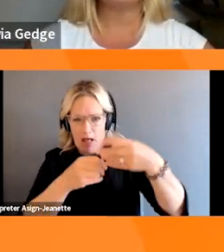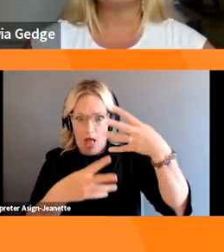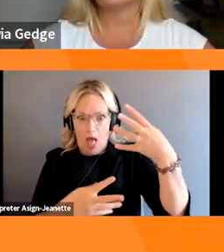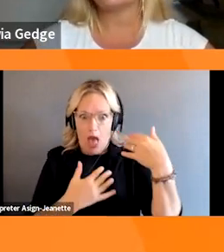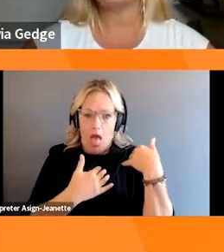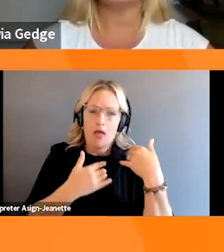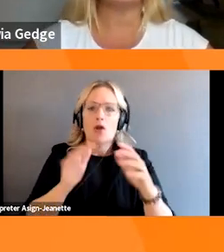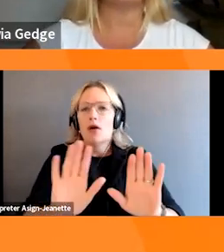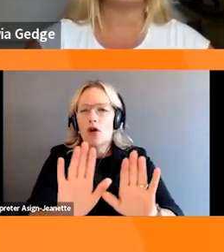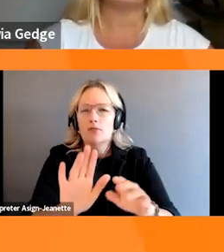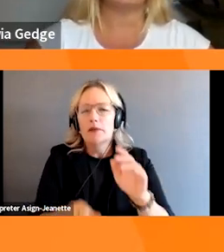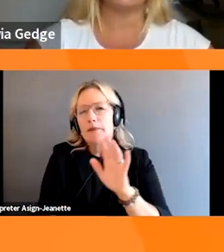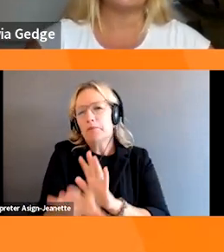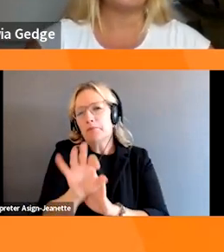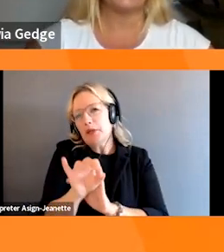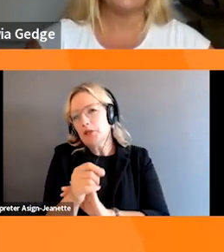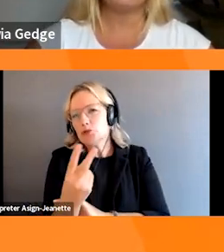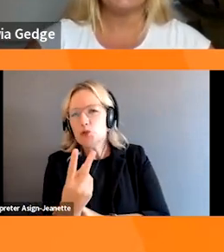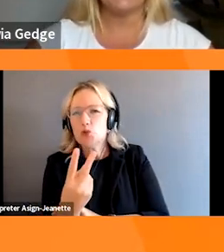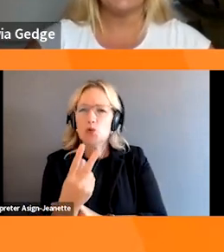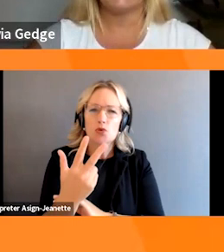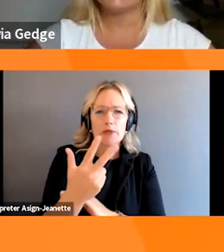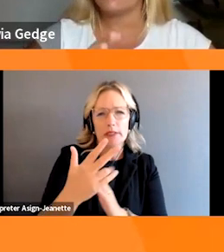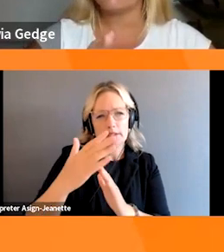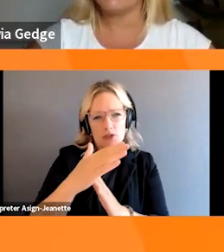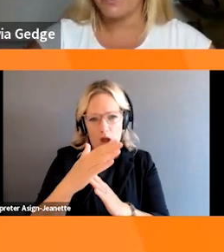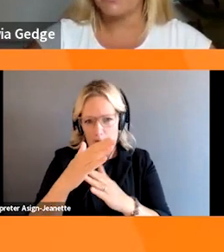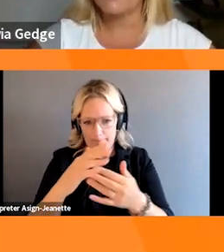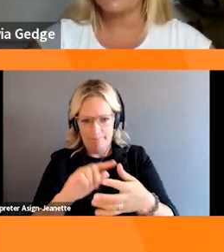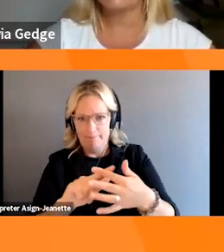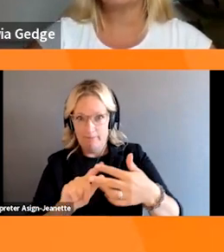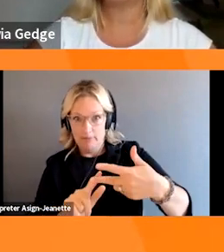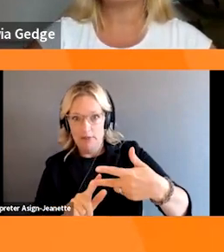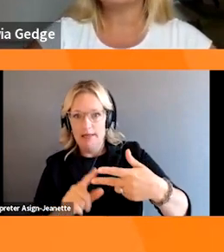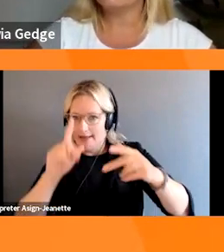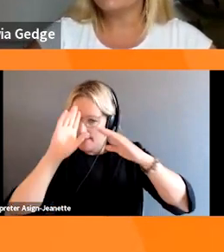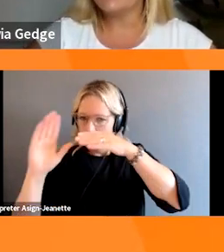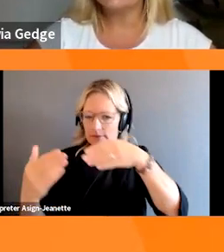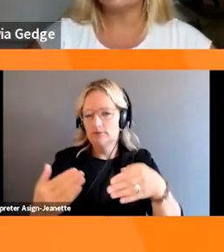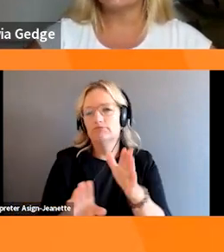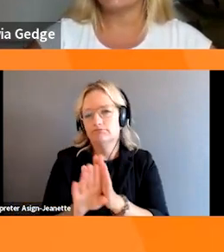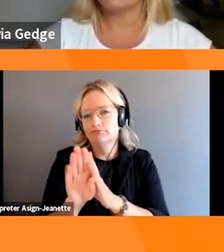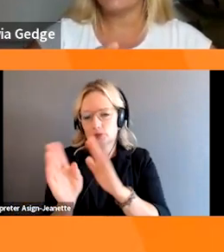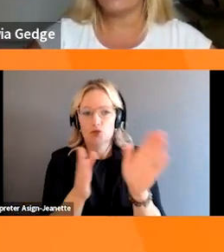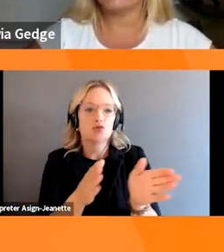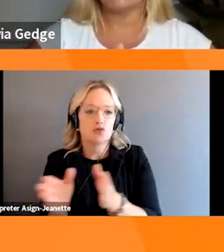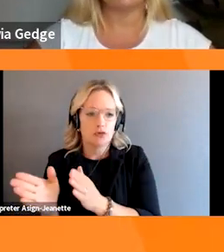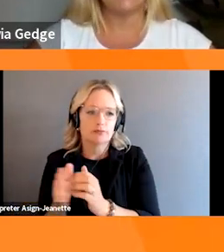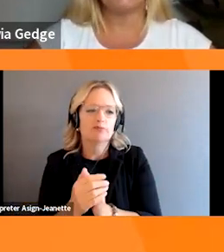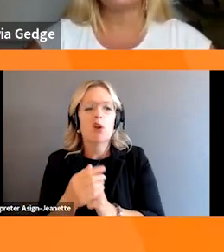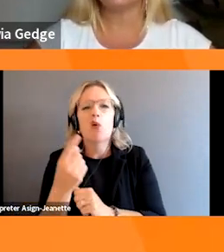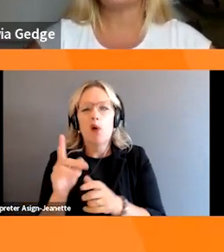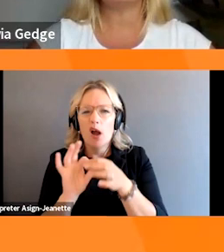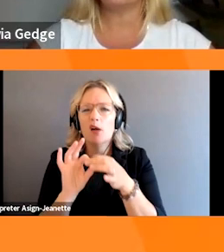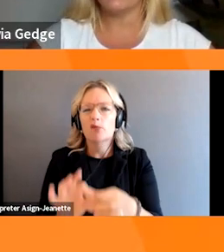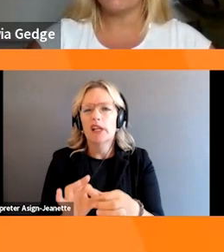need to build a strategy. So if one of the areas that perhaps carbon emissions is an area where you're like,